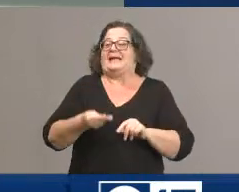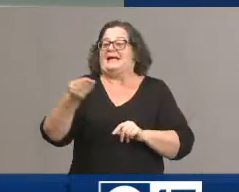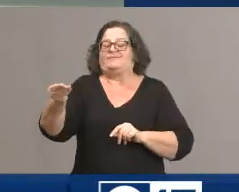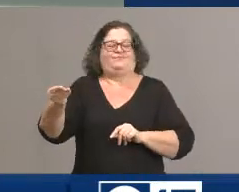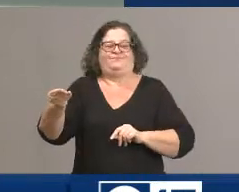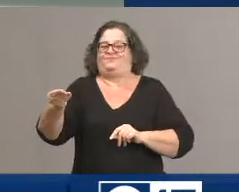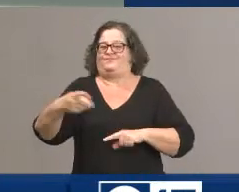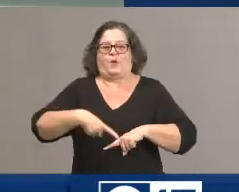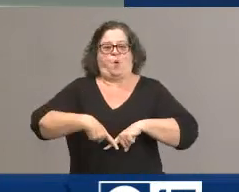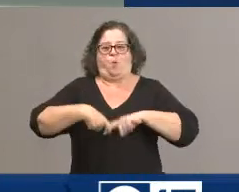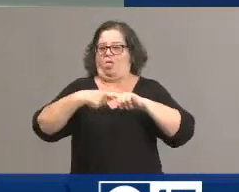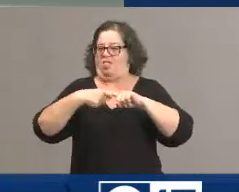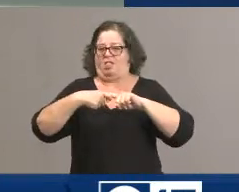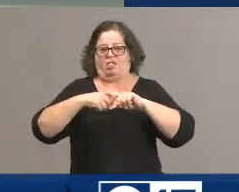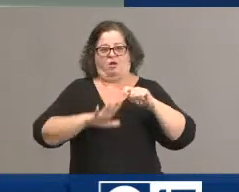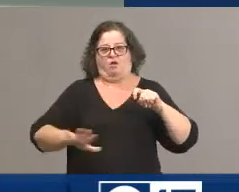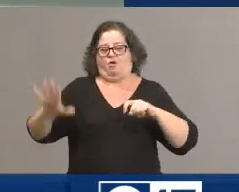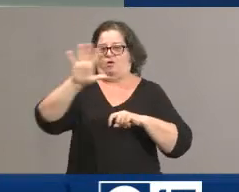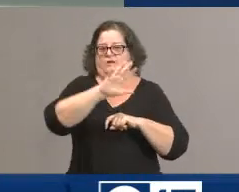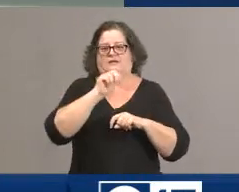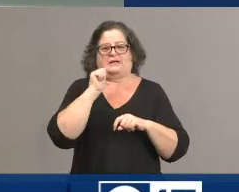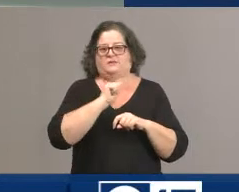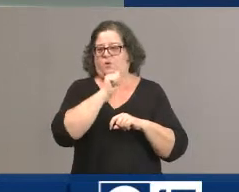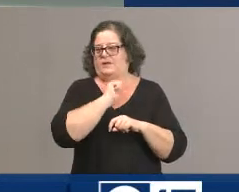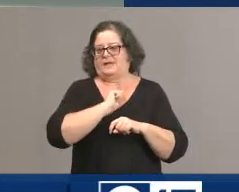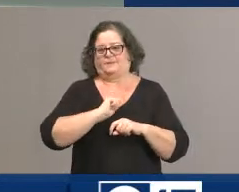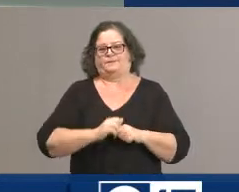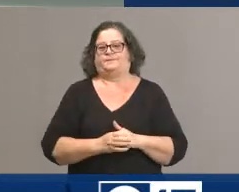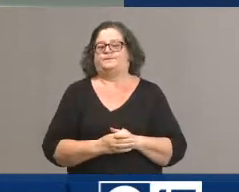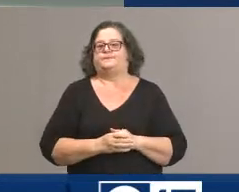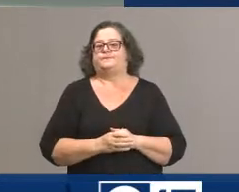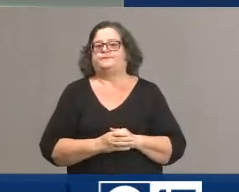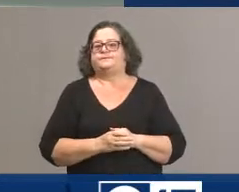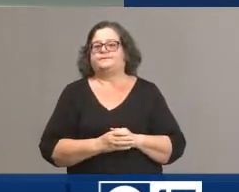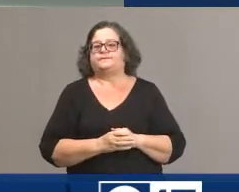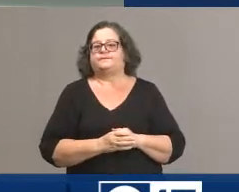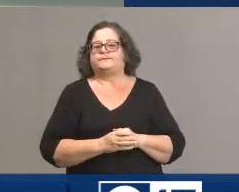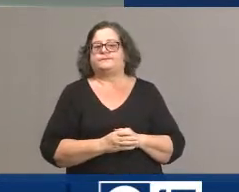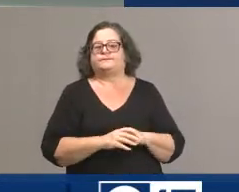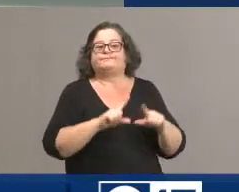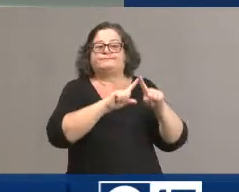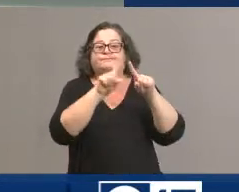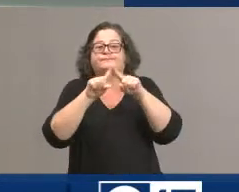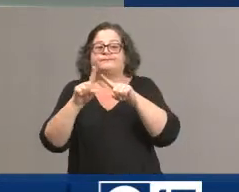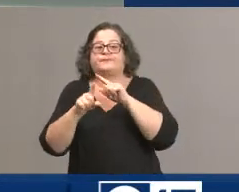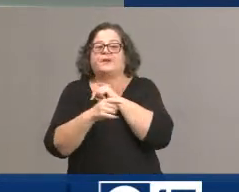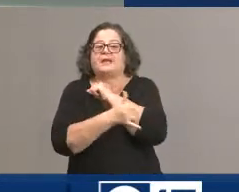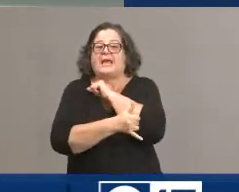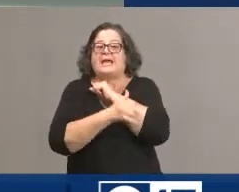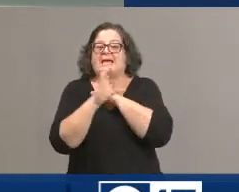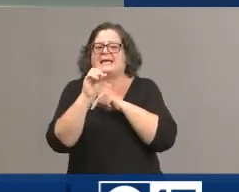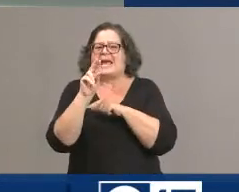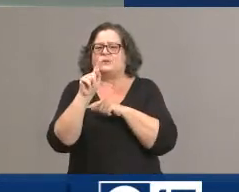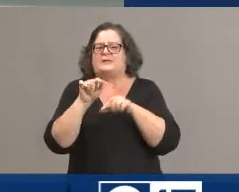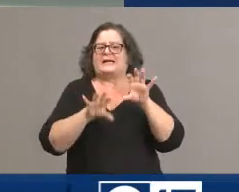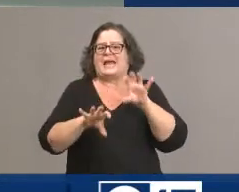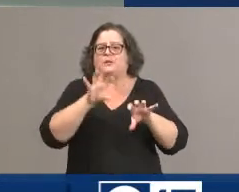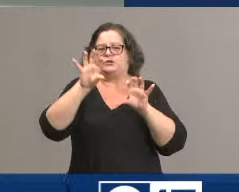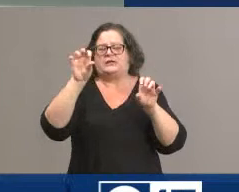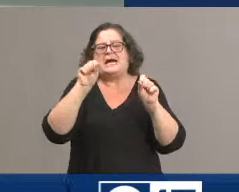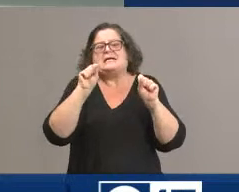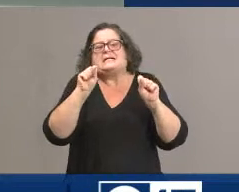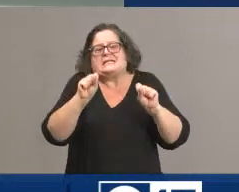events, but only if adequate safety precautions are implemented, including physical